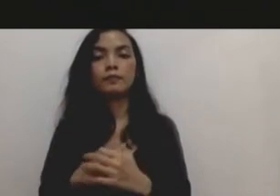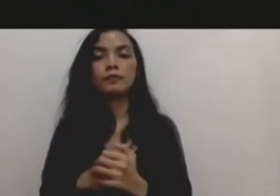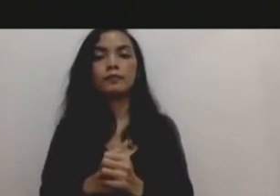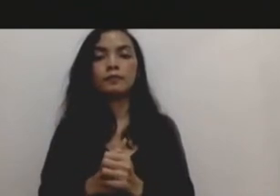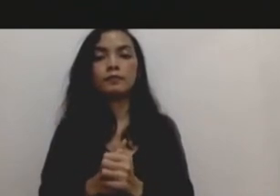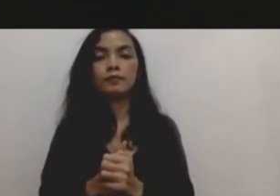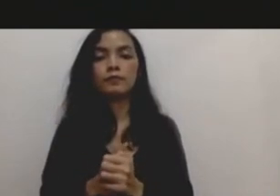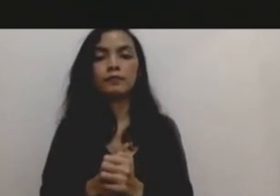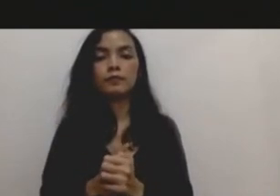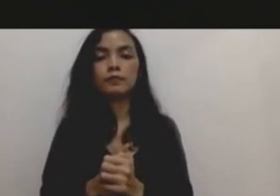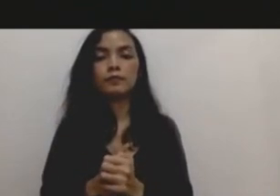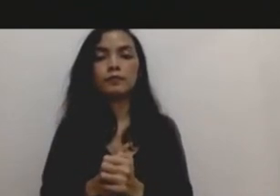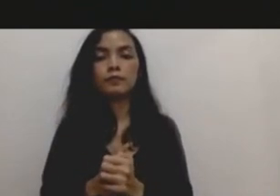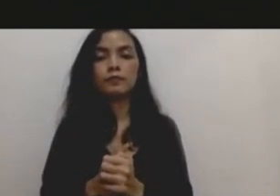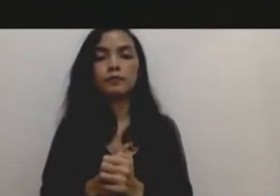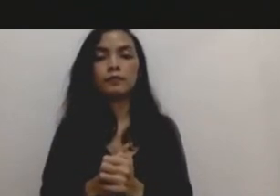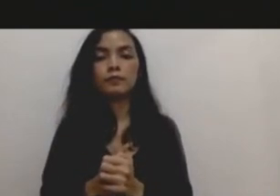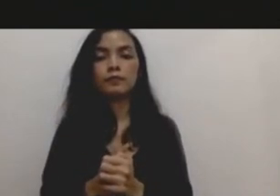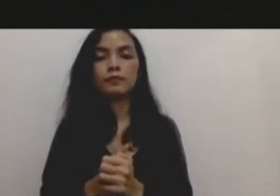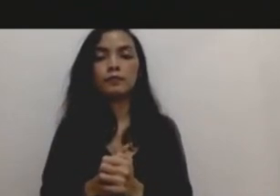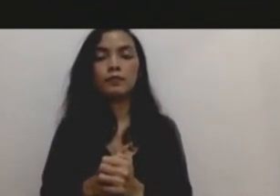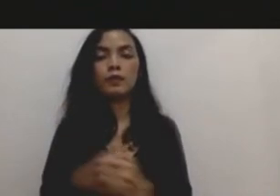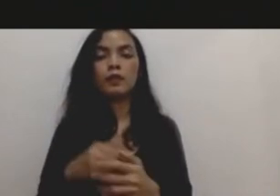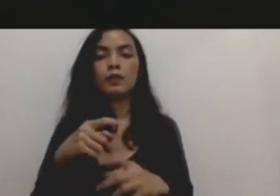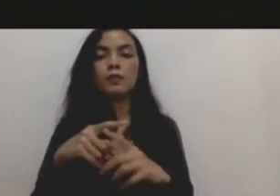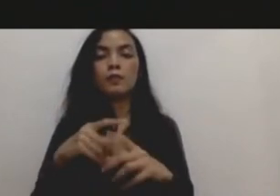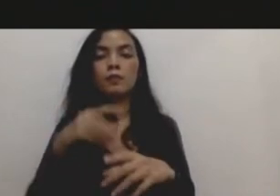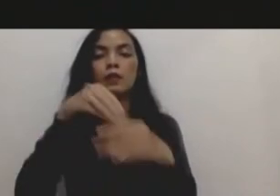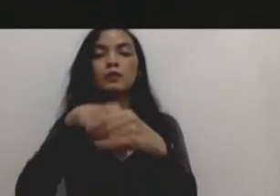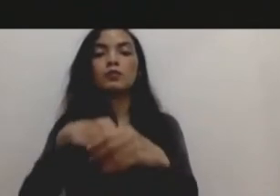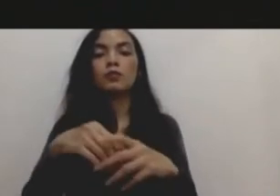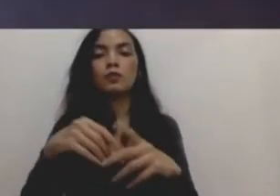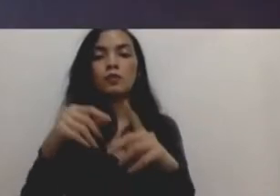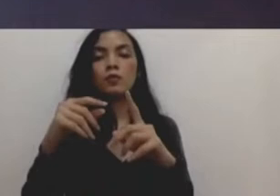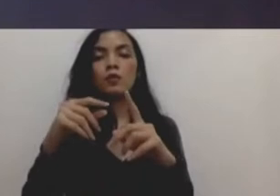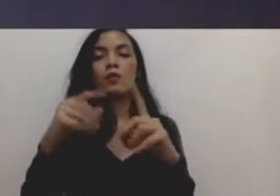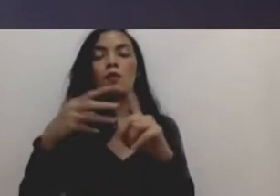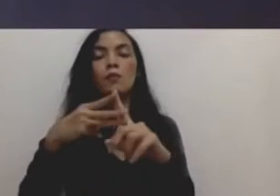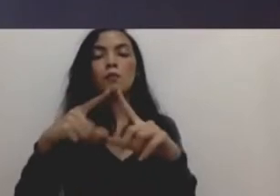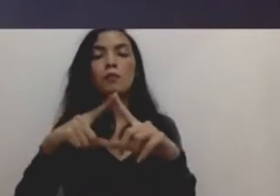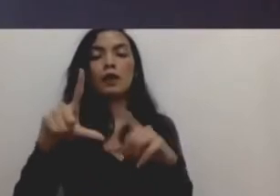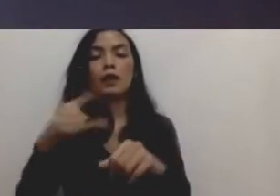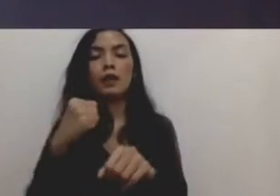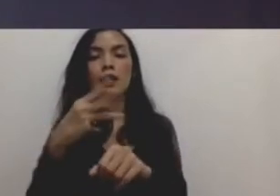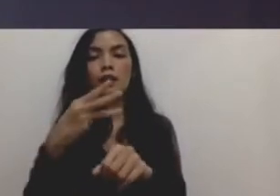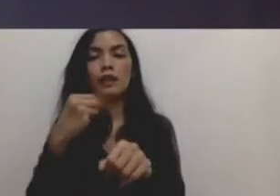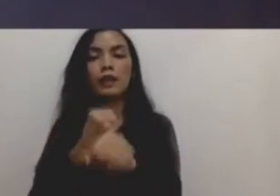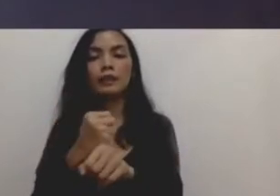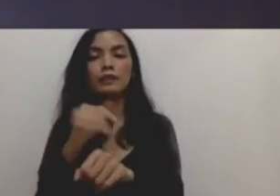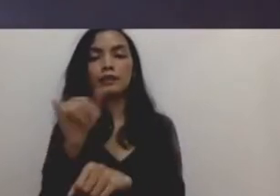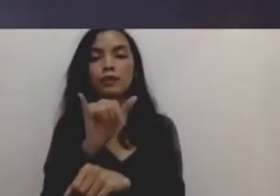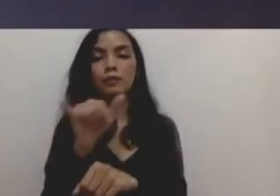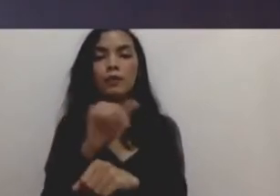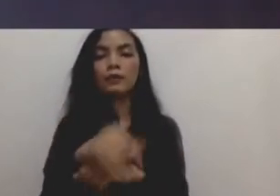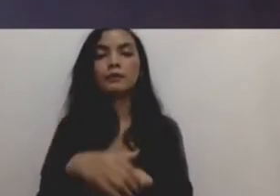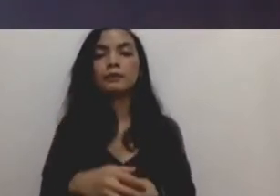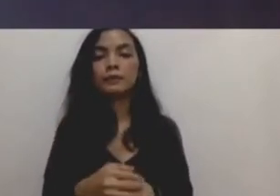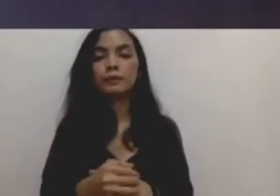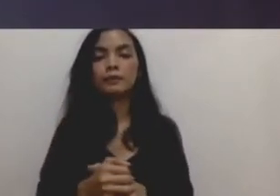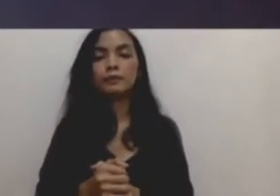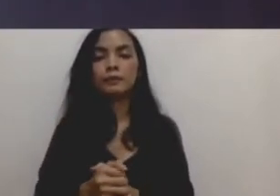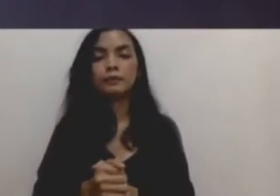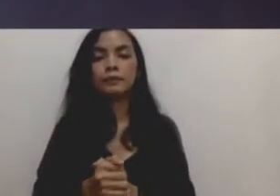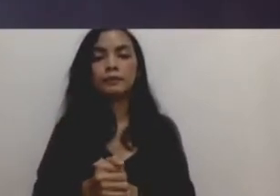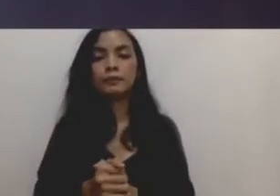of Legislation Council, or BALE. She is assigned as the chairperson of Women Caucus in the House of Representatives for the period